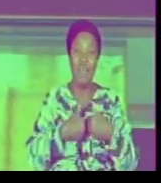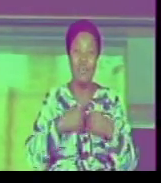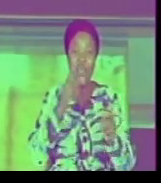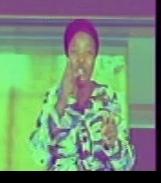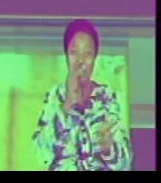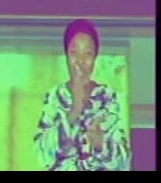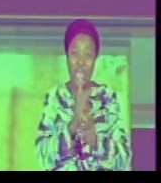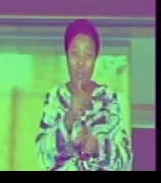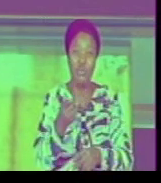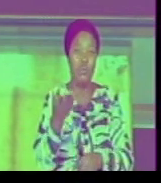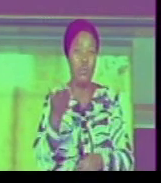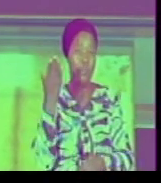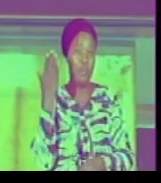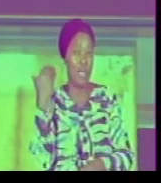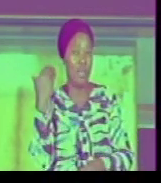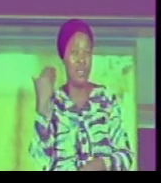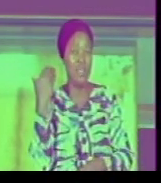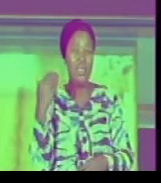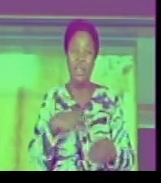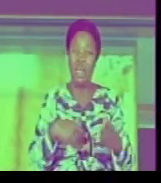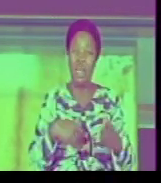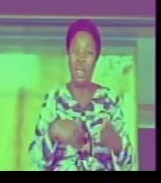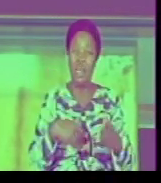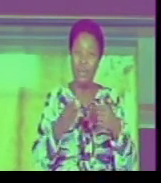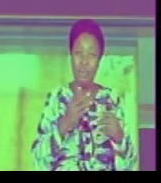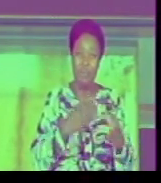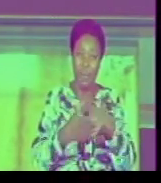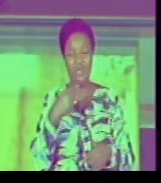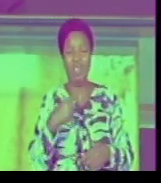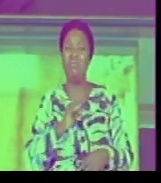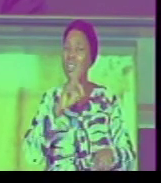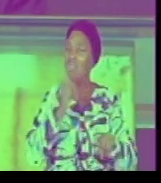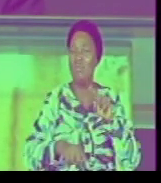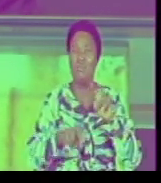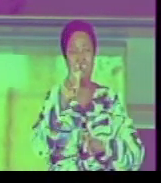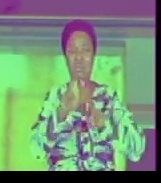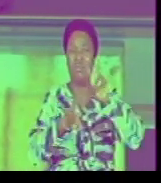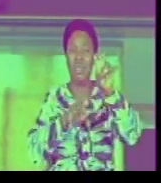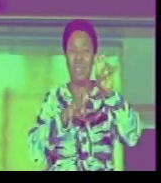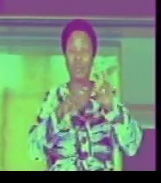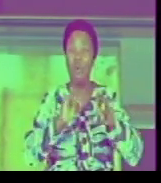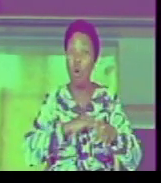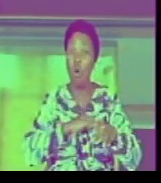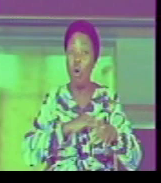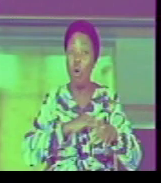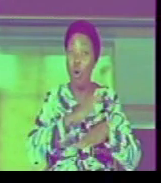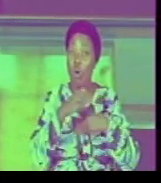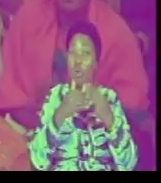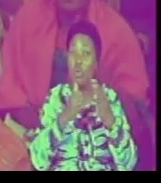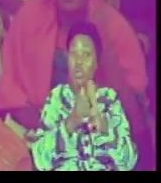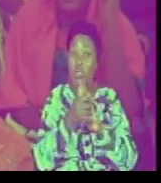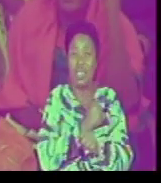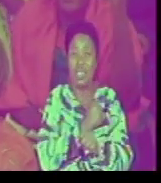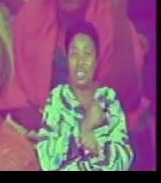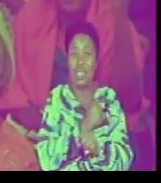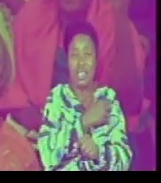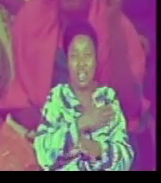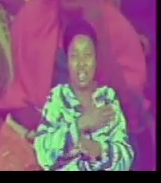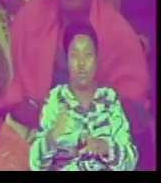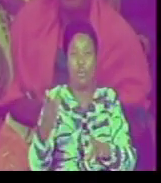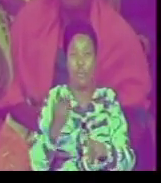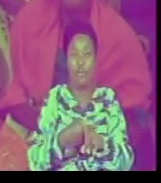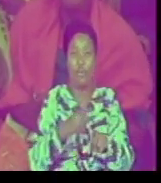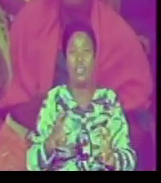back, and you say, I cannot climb, all those things are taken off this year in Jesus'